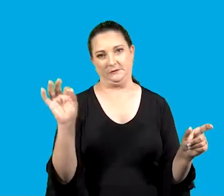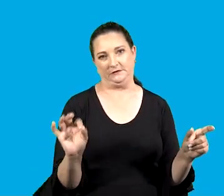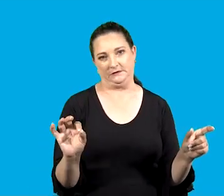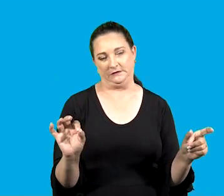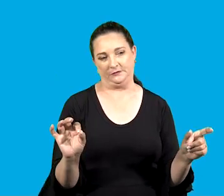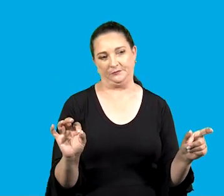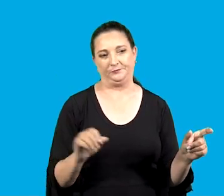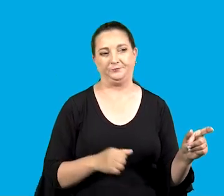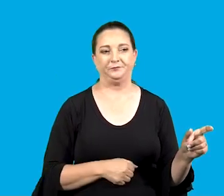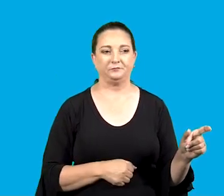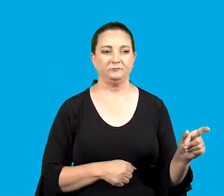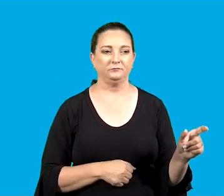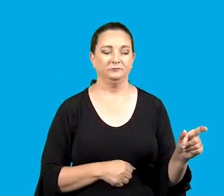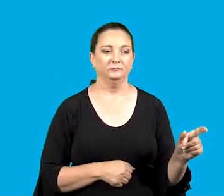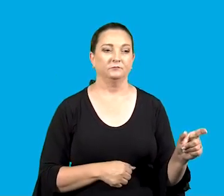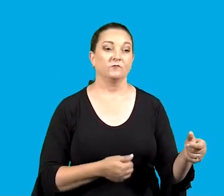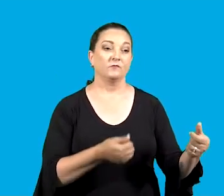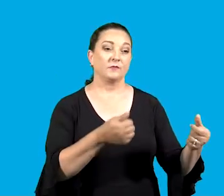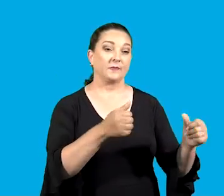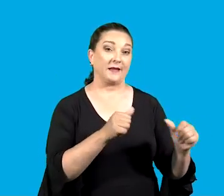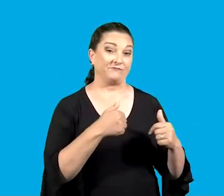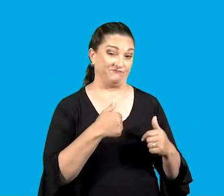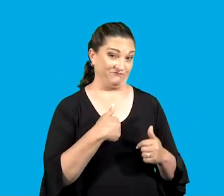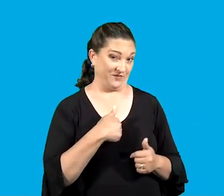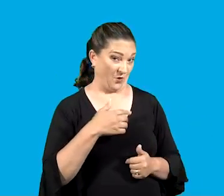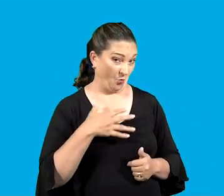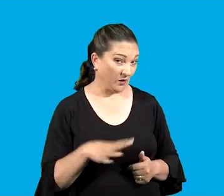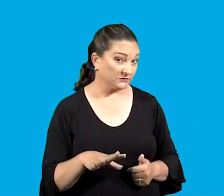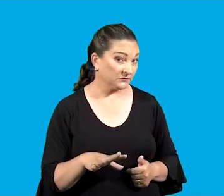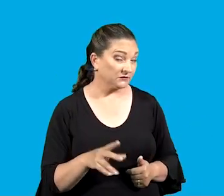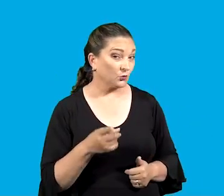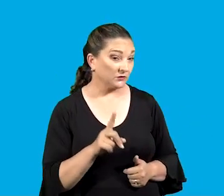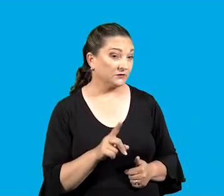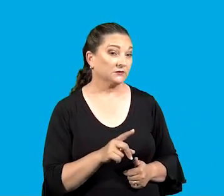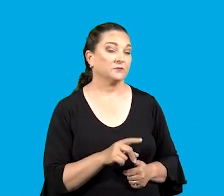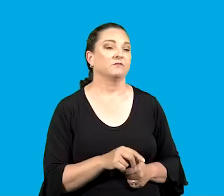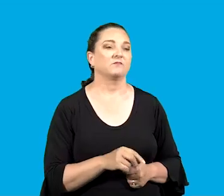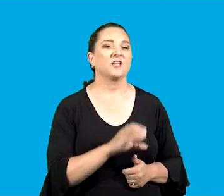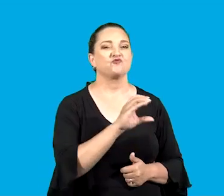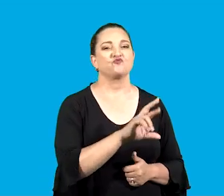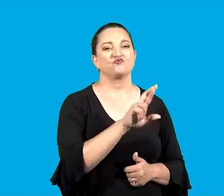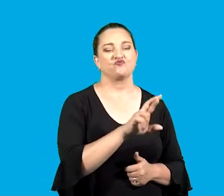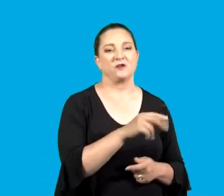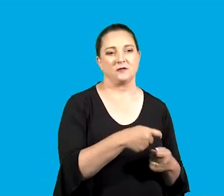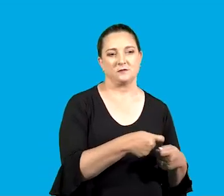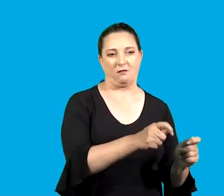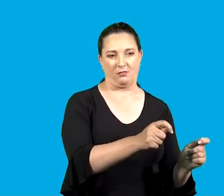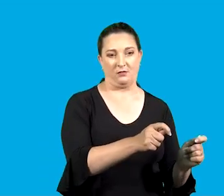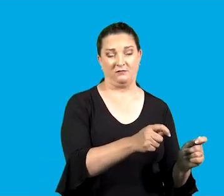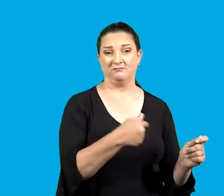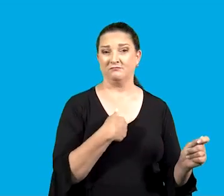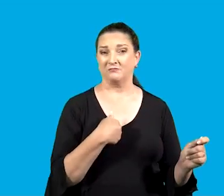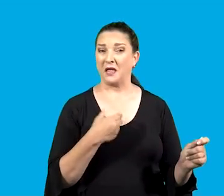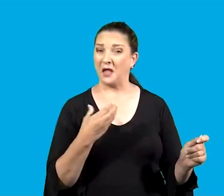40%. So I'll come here. What I want is credit sales. But what